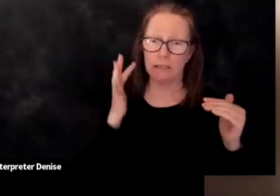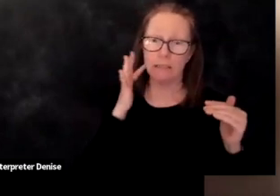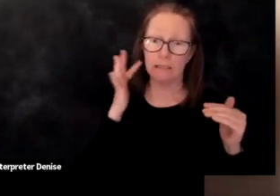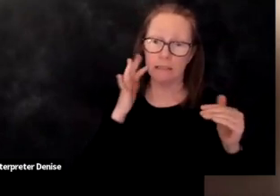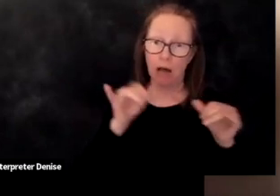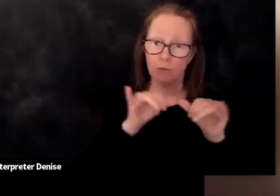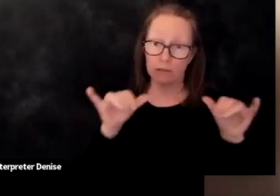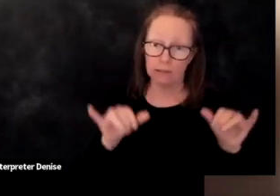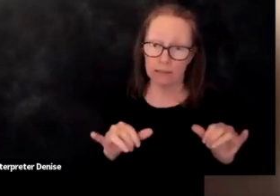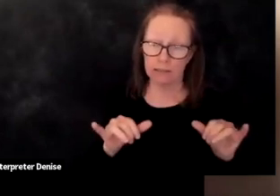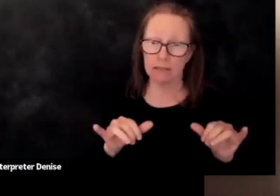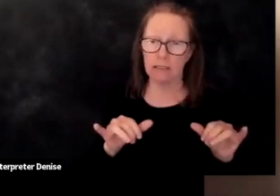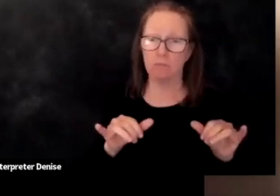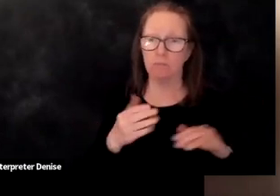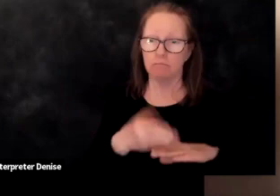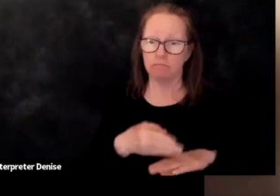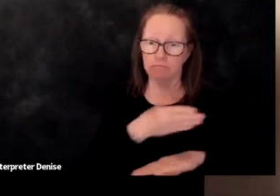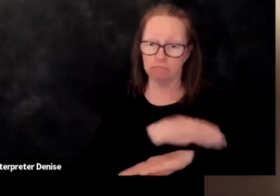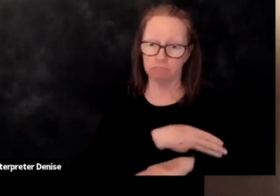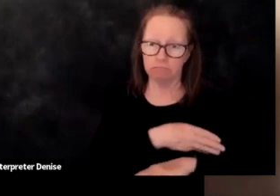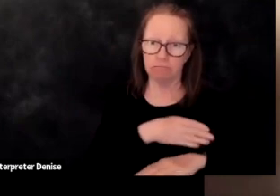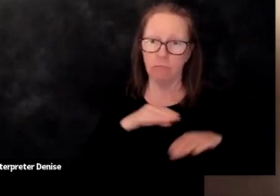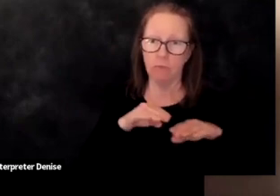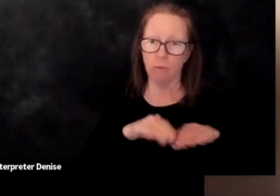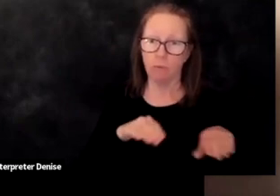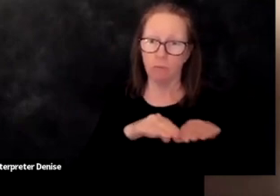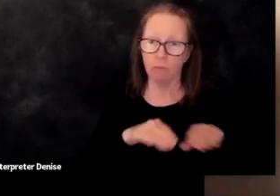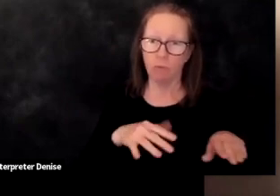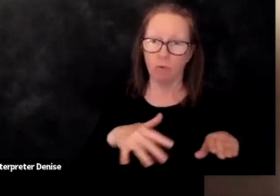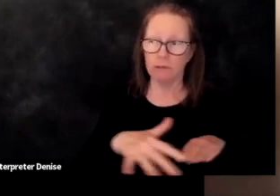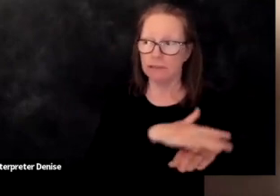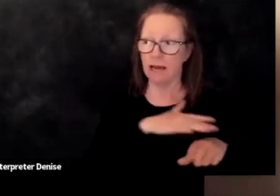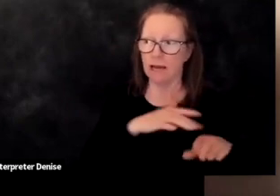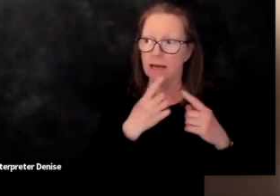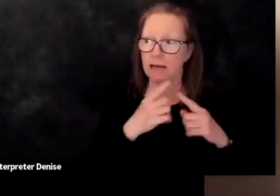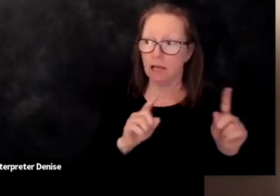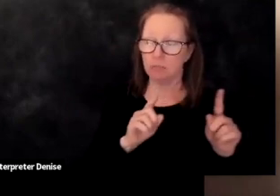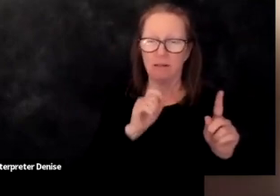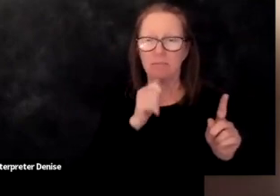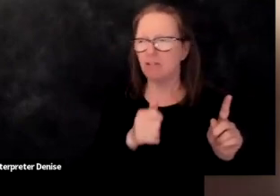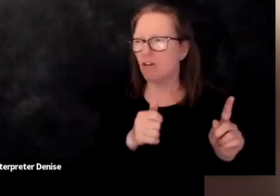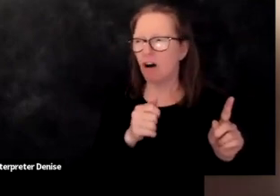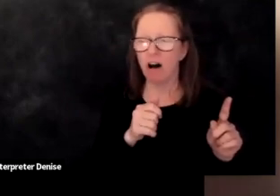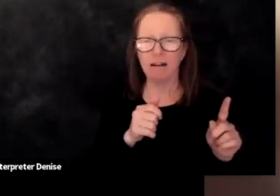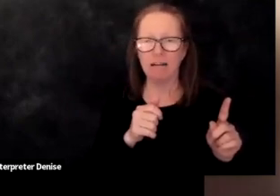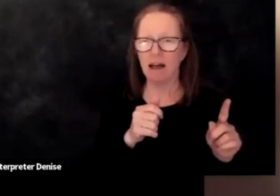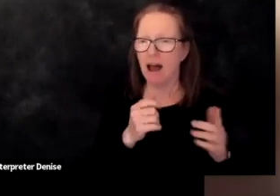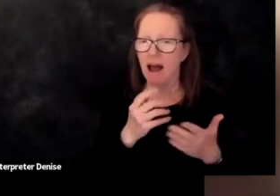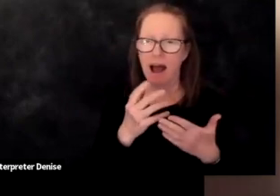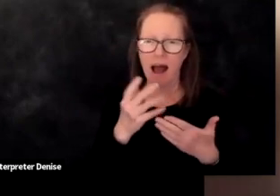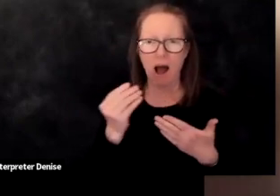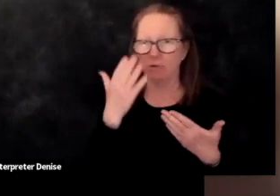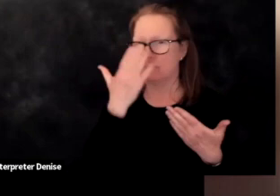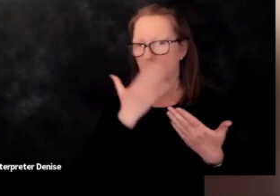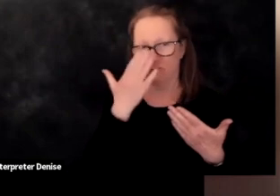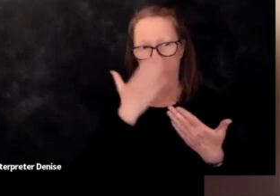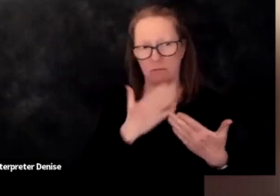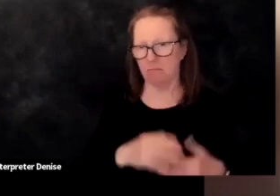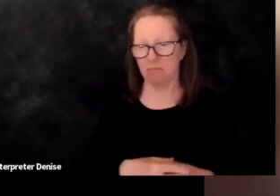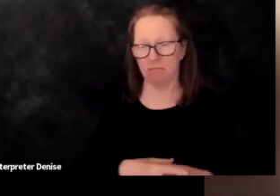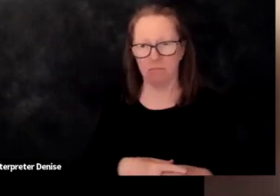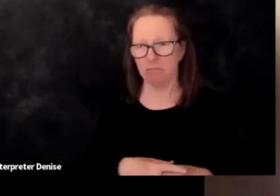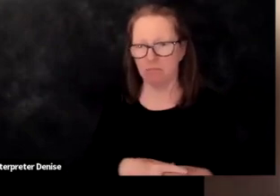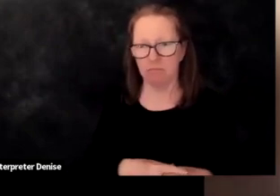improved ability to make announcements on the pool deck, but not to the outside of the front of the building.